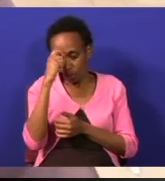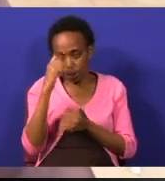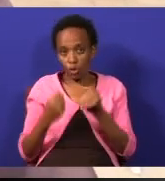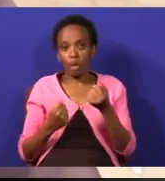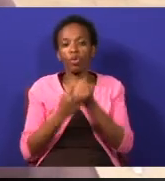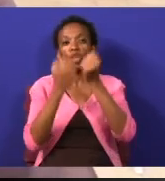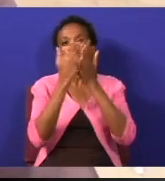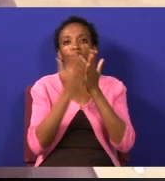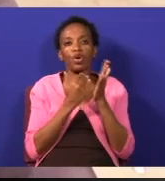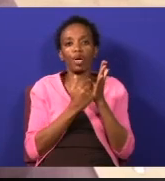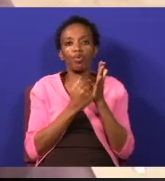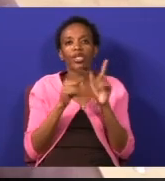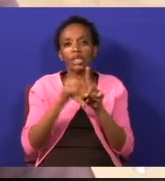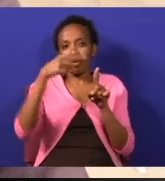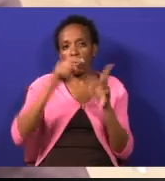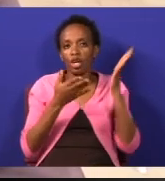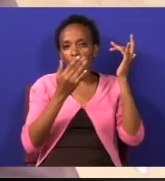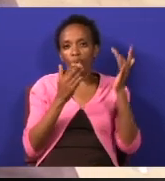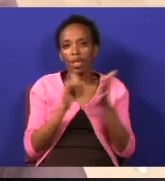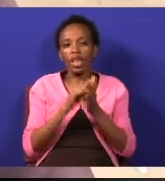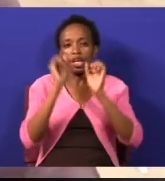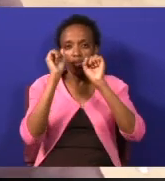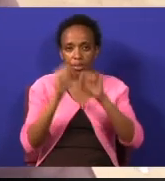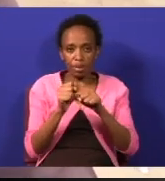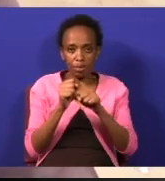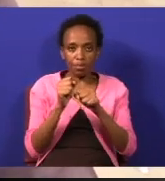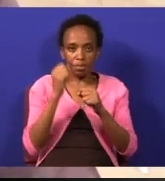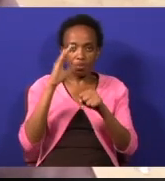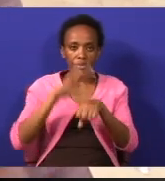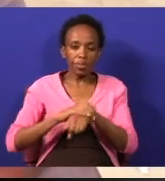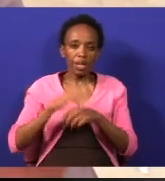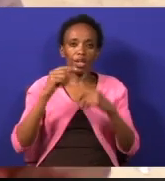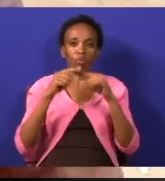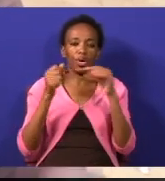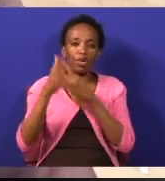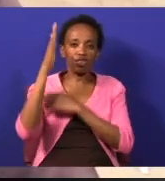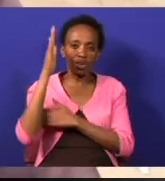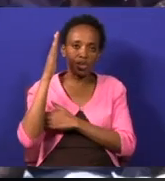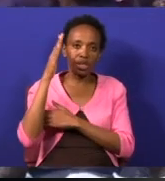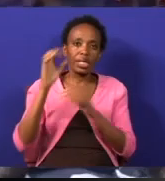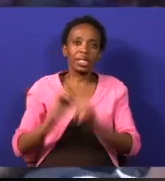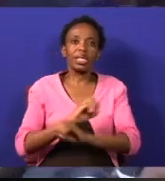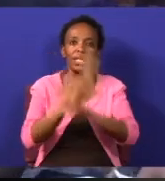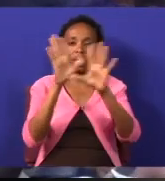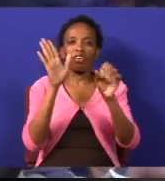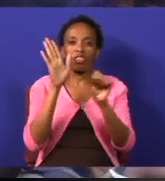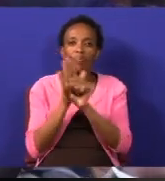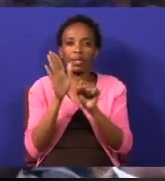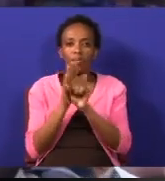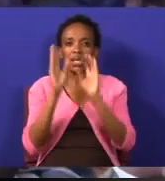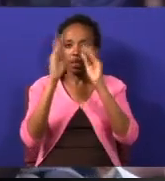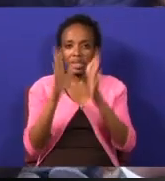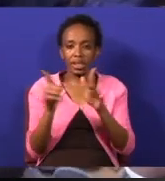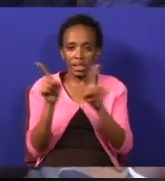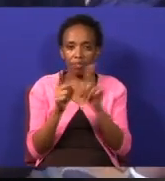the program. And we hope they will actually get the word of God clearly. Many of the teachers are